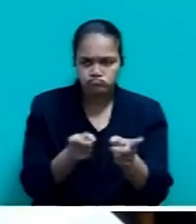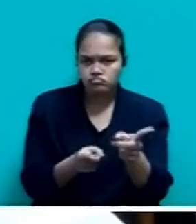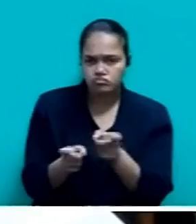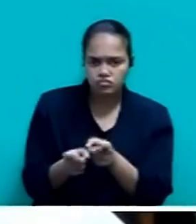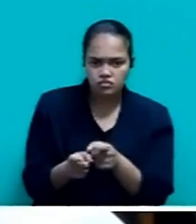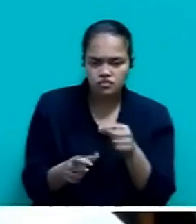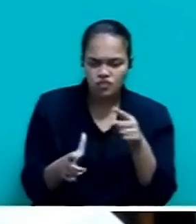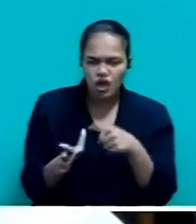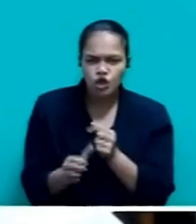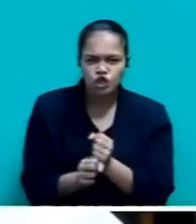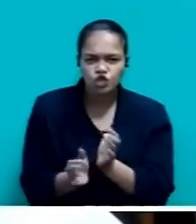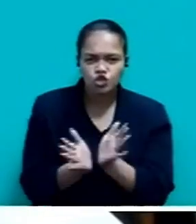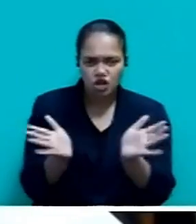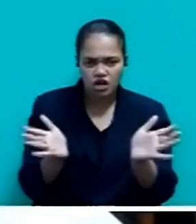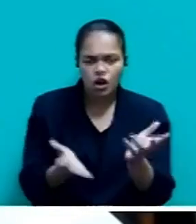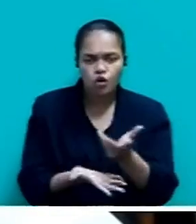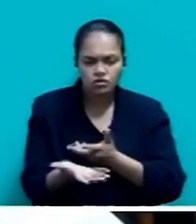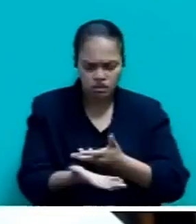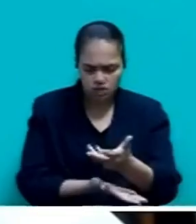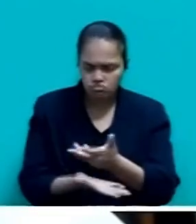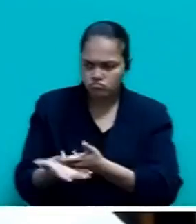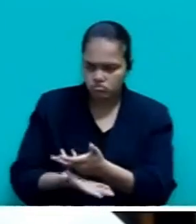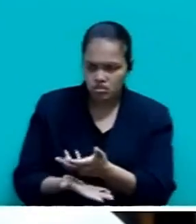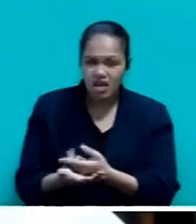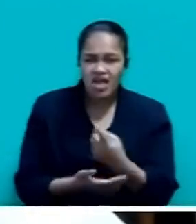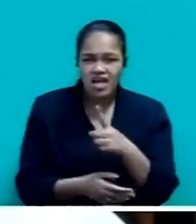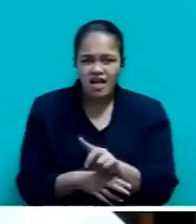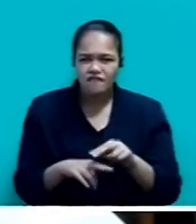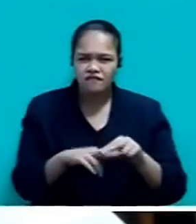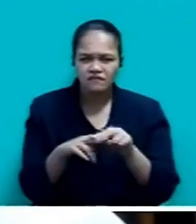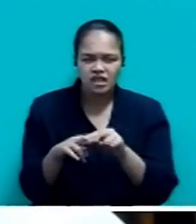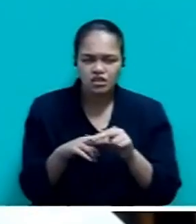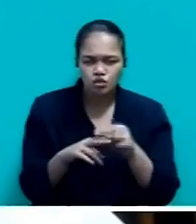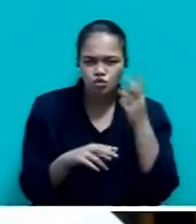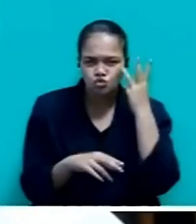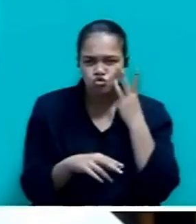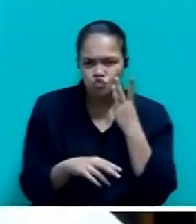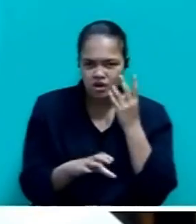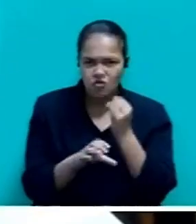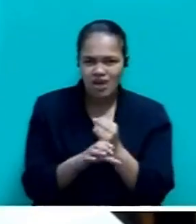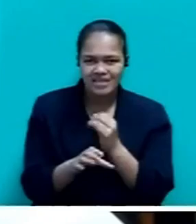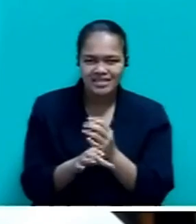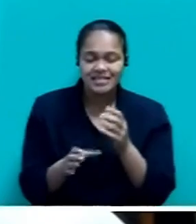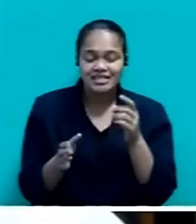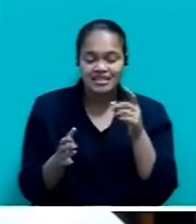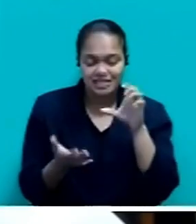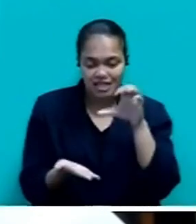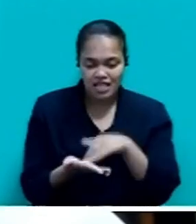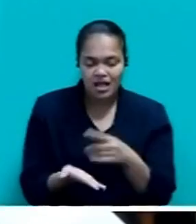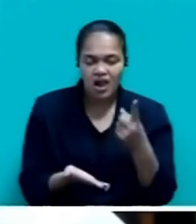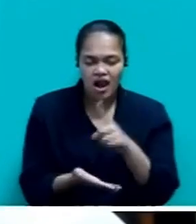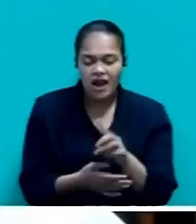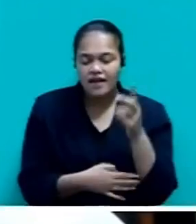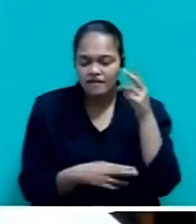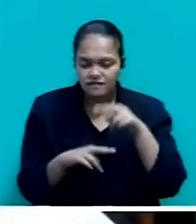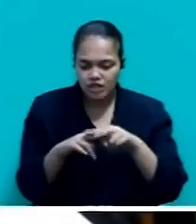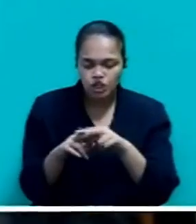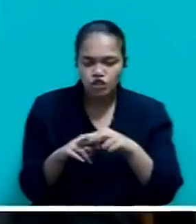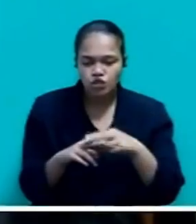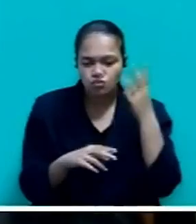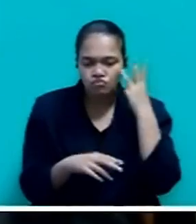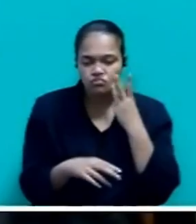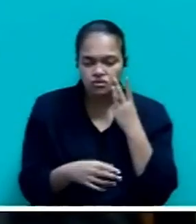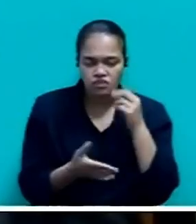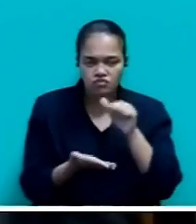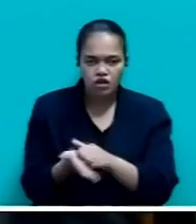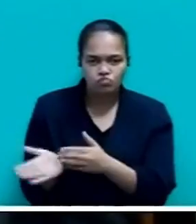for consultation: the Fiji Women Crisis Center, the Fiji Women's Rights Movement, Fiji Council of Churches,